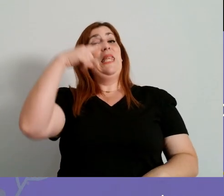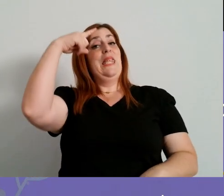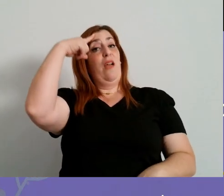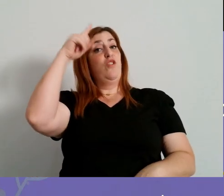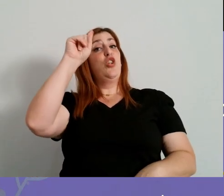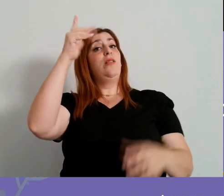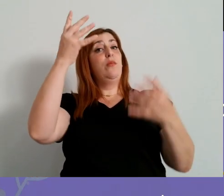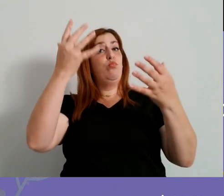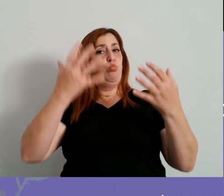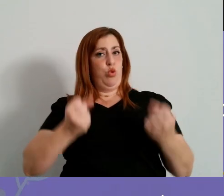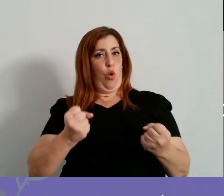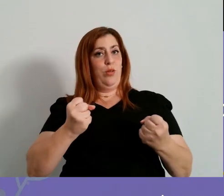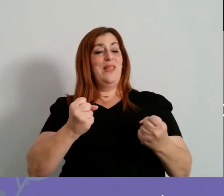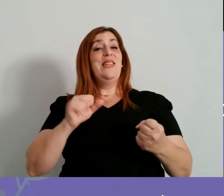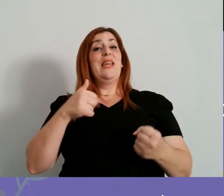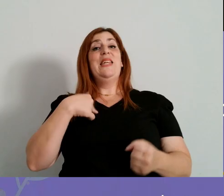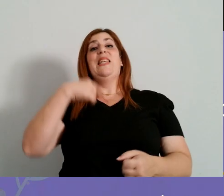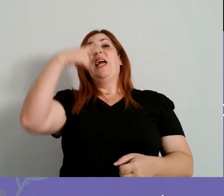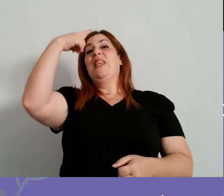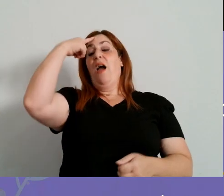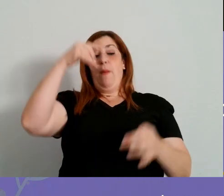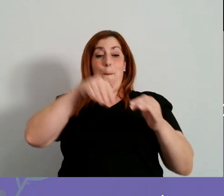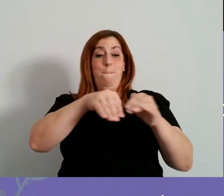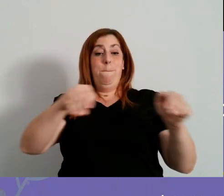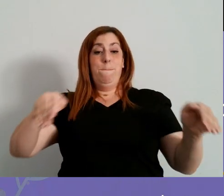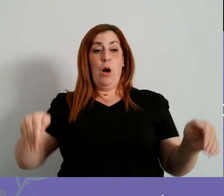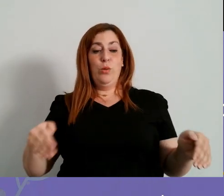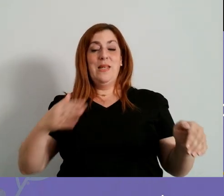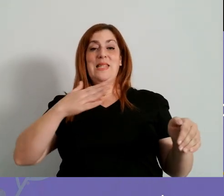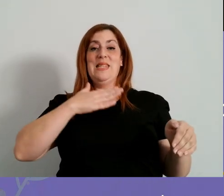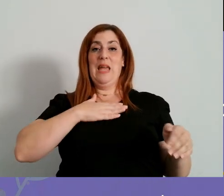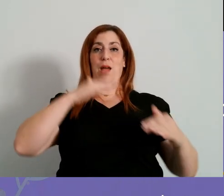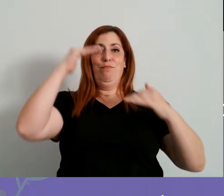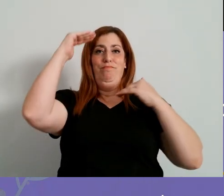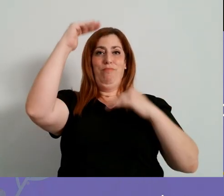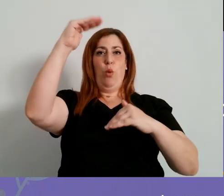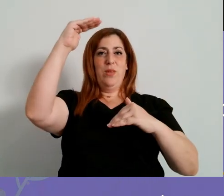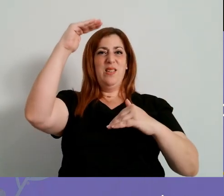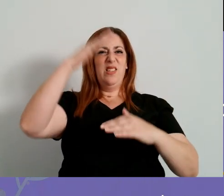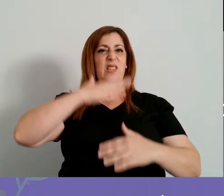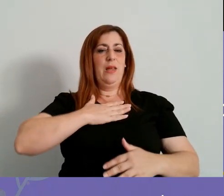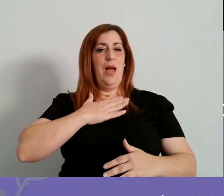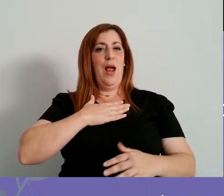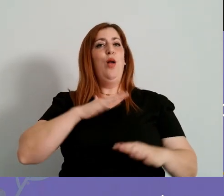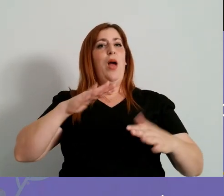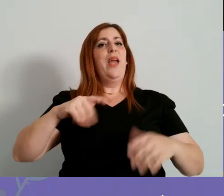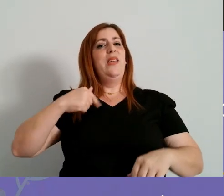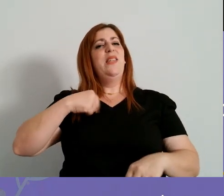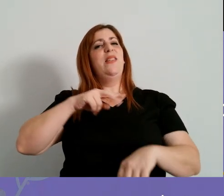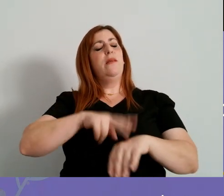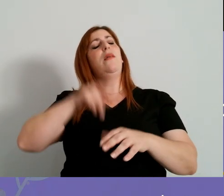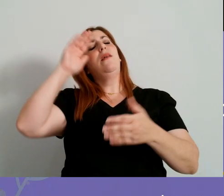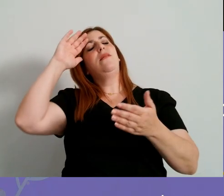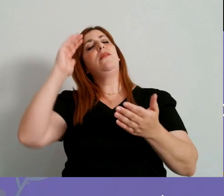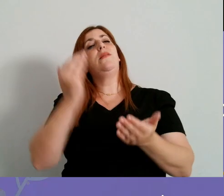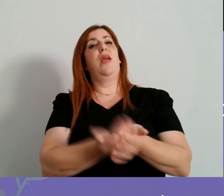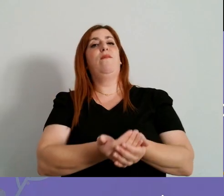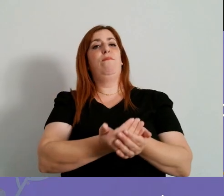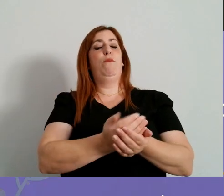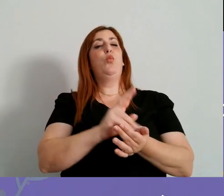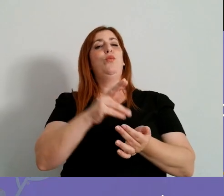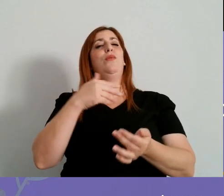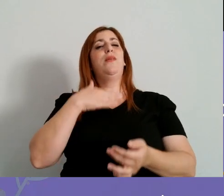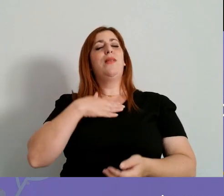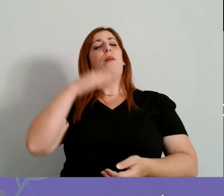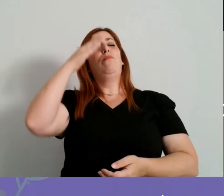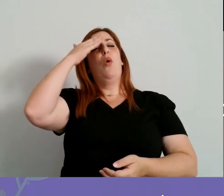boundaries, and if you know how to recharge, that's why I include sources of joy, then you'll be able to keep yourself safe and you'll be able to keep